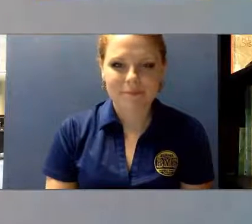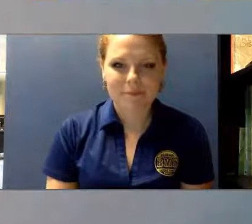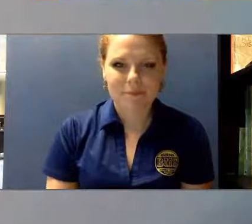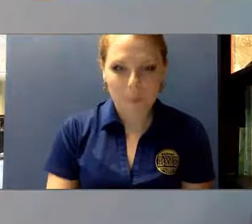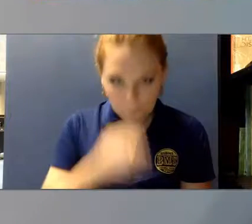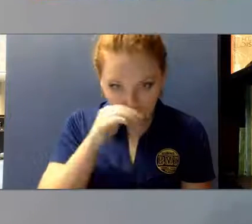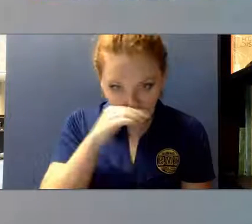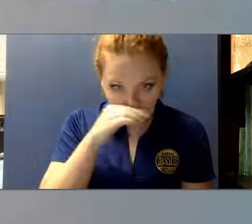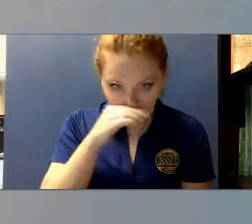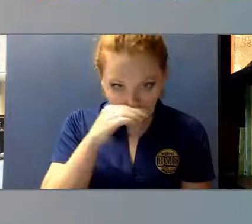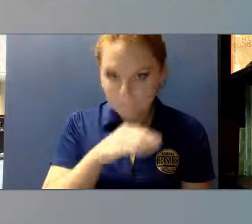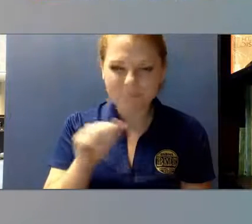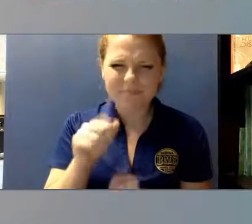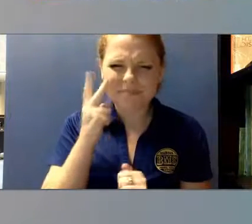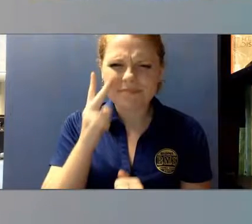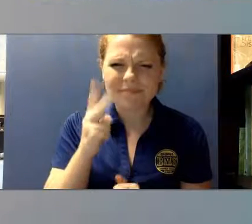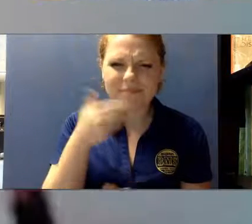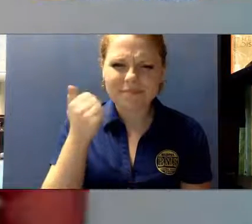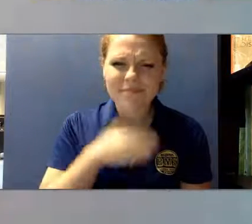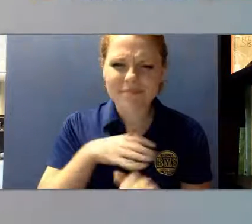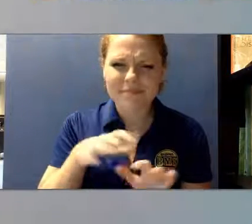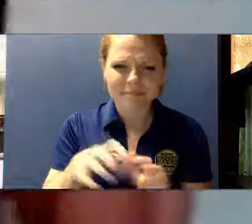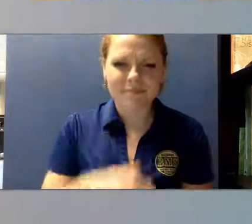zoom in a little bit so you guys can see what I'm doing.